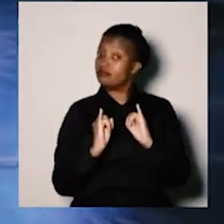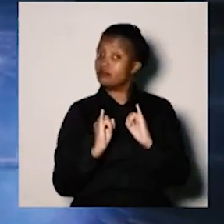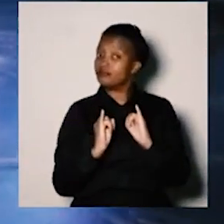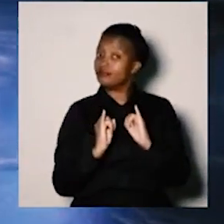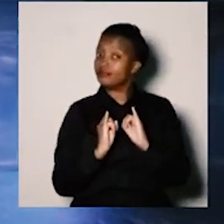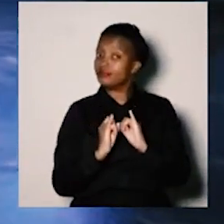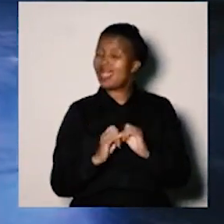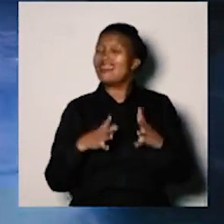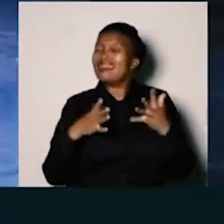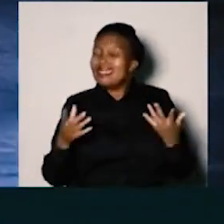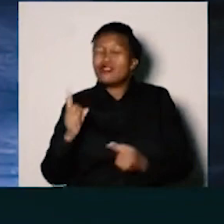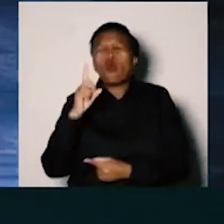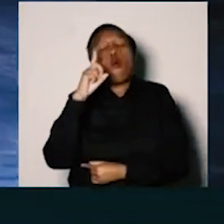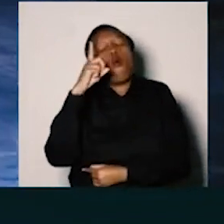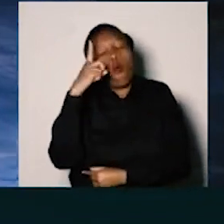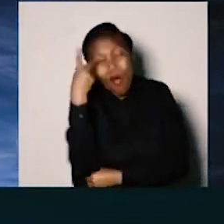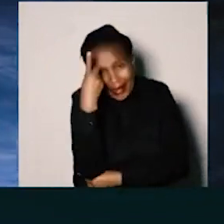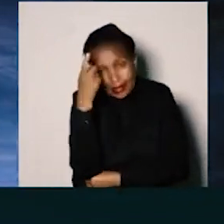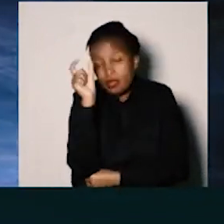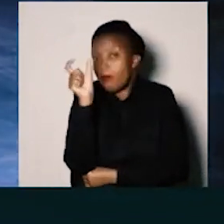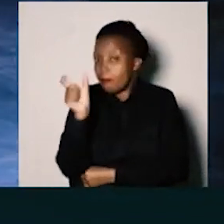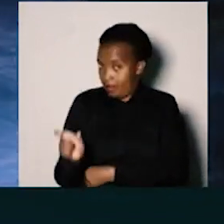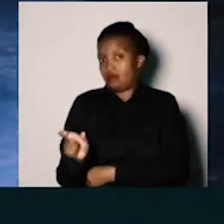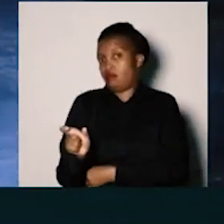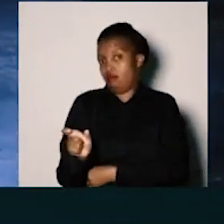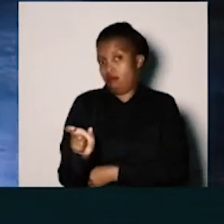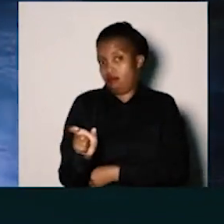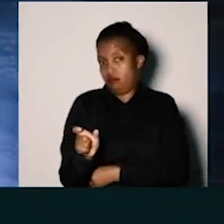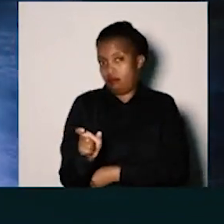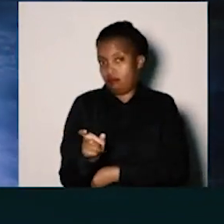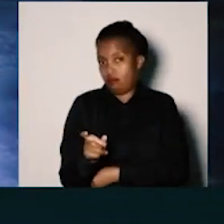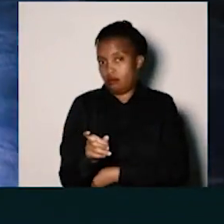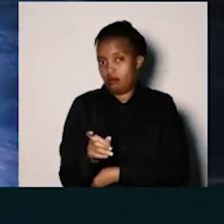At least one. Go out to the hill, ne?